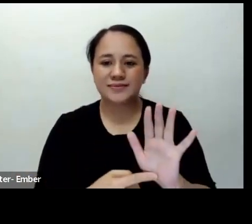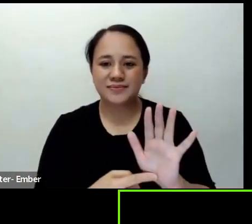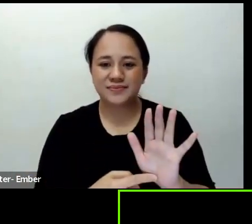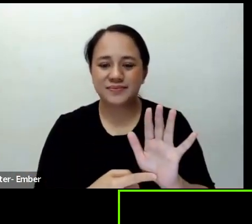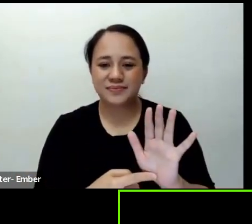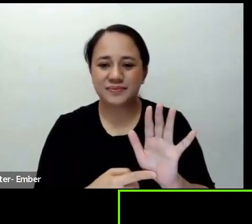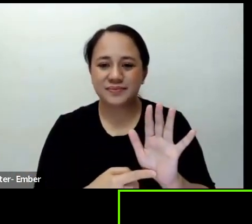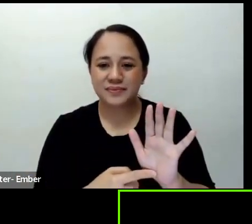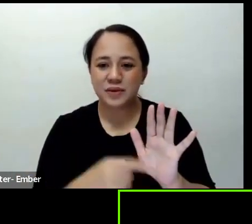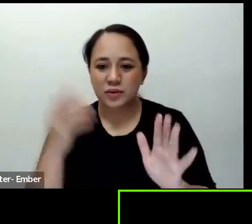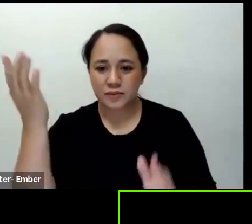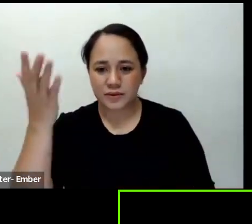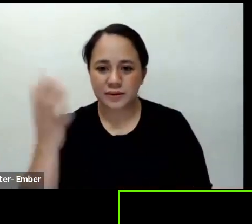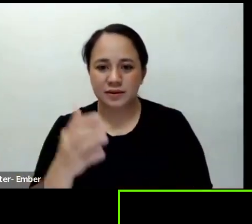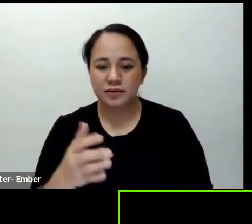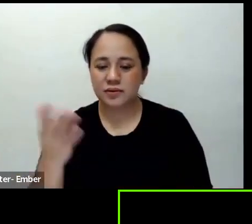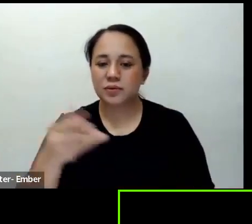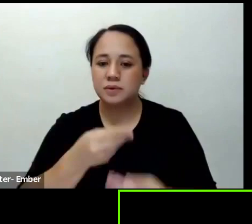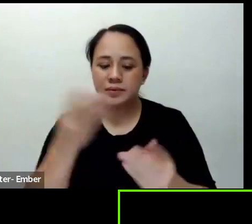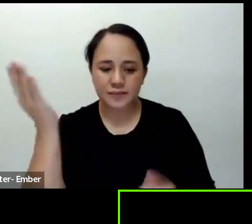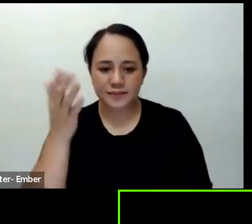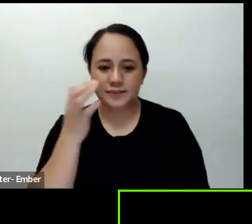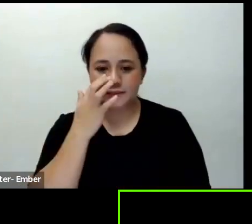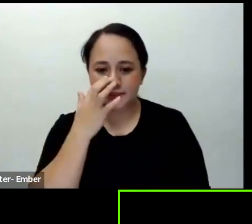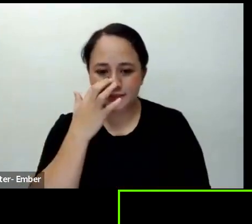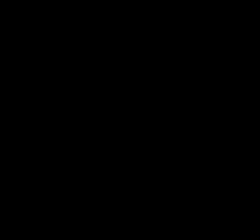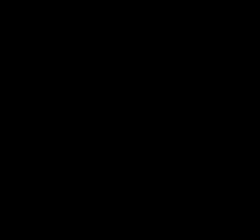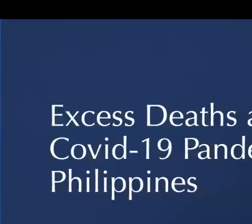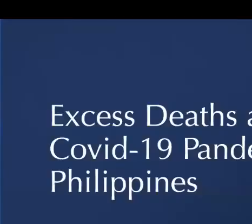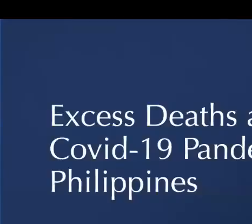your presentation, to give your presentation.